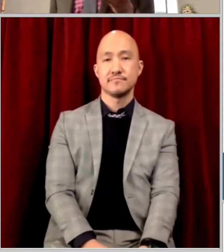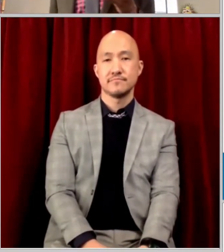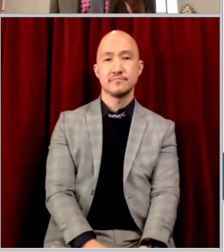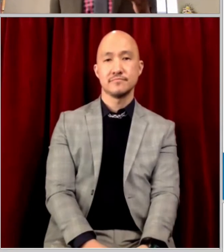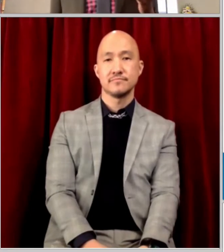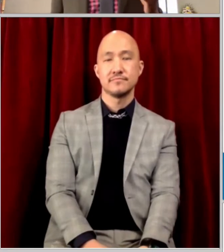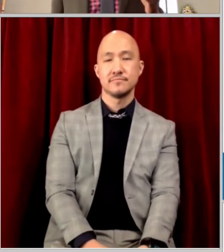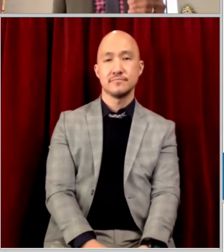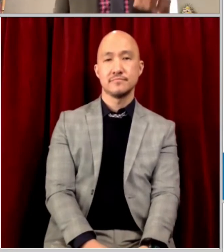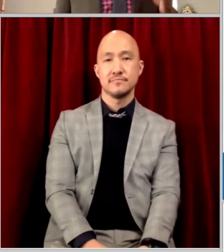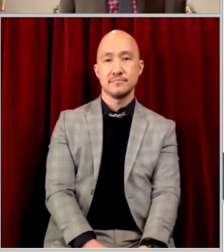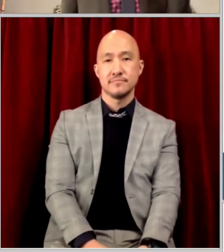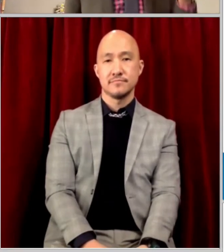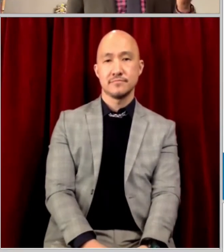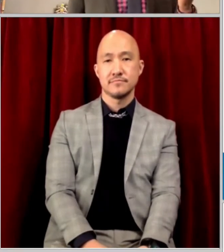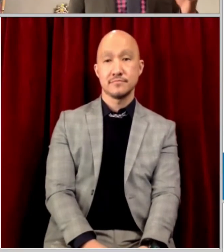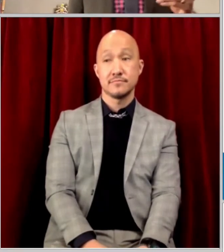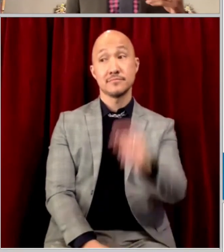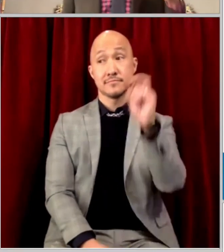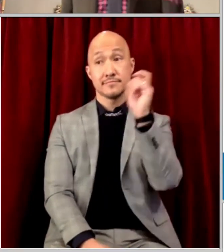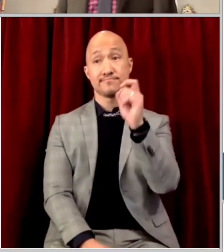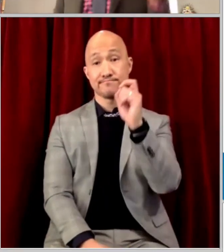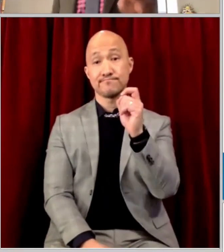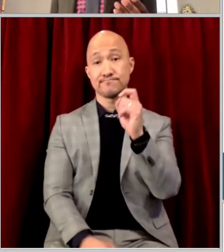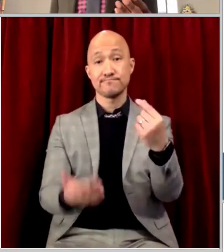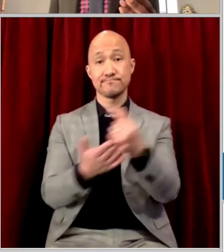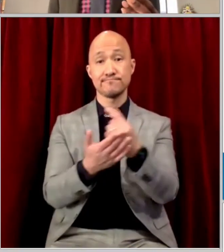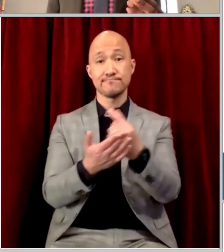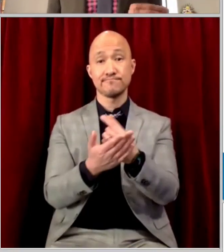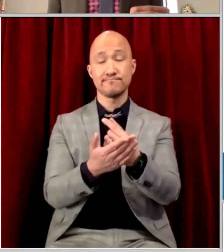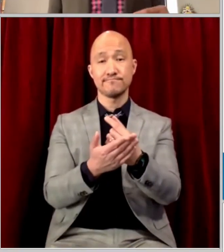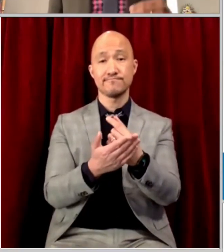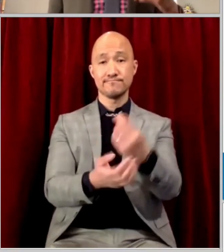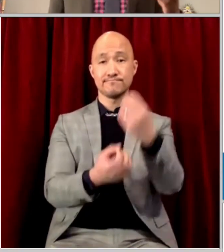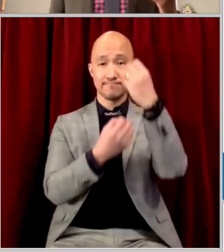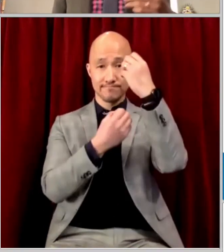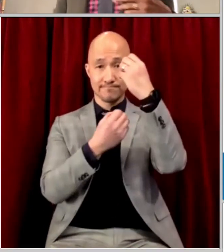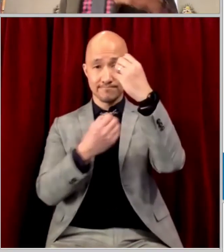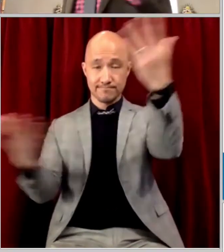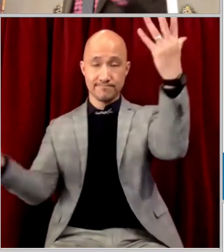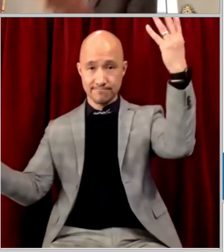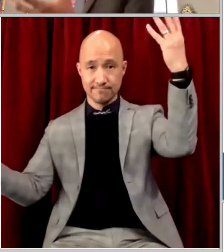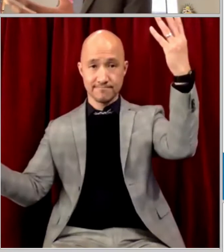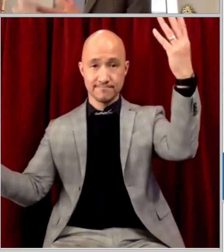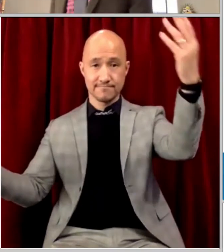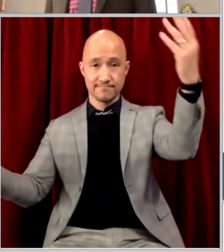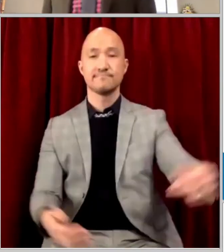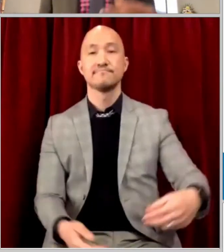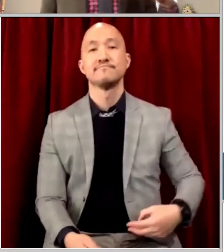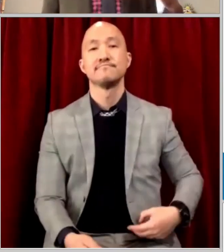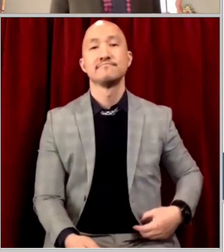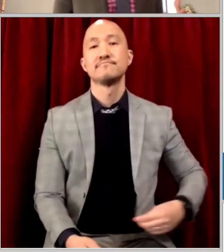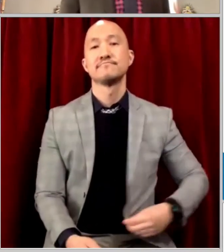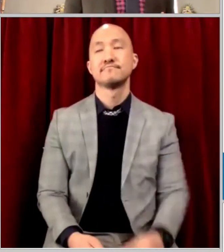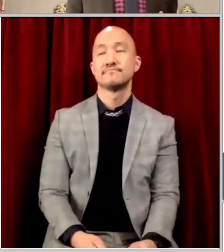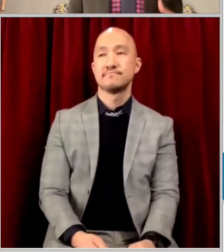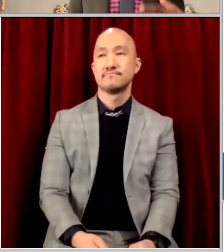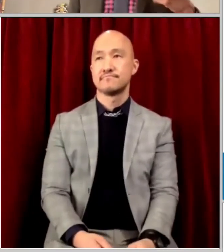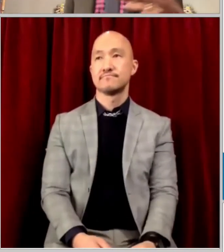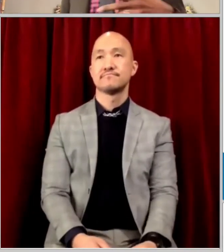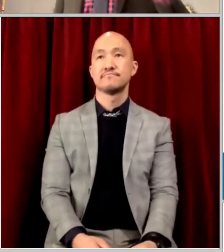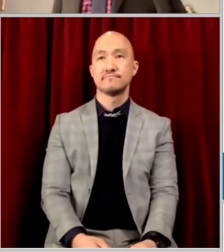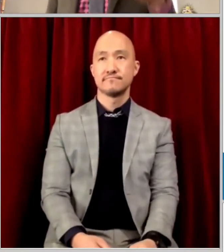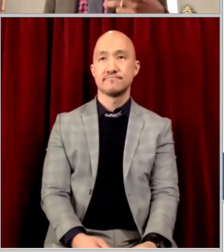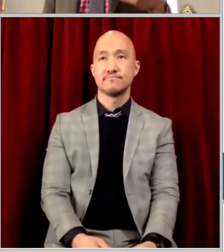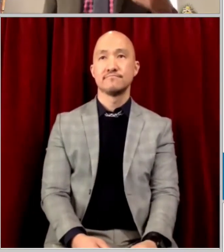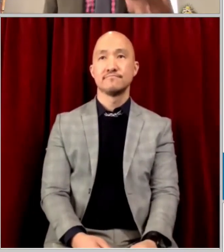shine. I need to open my mouth. I need to talk about Jesus. I need to let people know, which I'm sure some of us do here. I do. When they say,